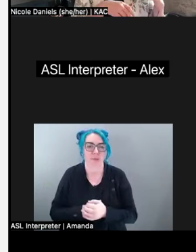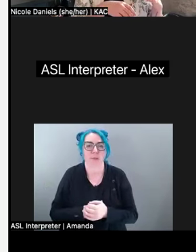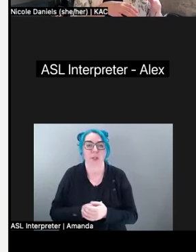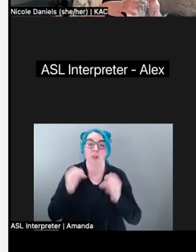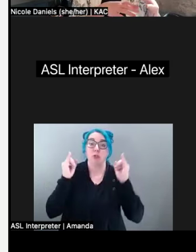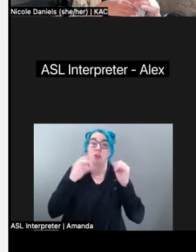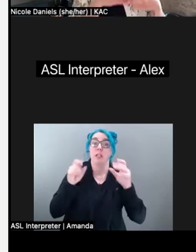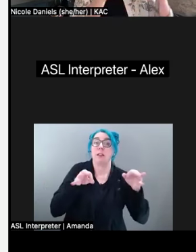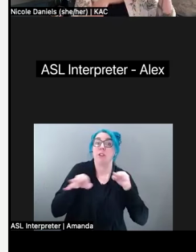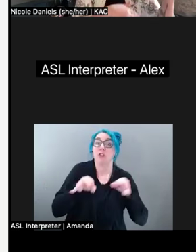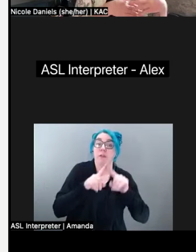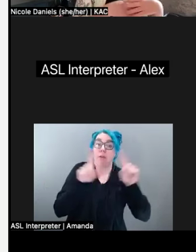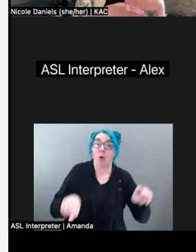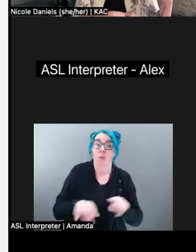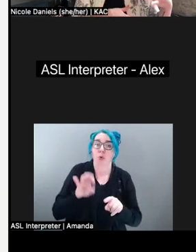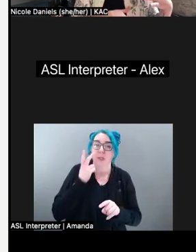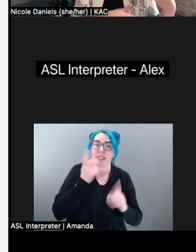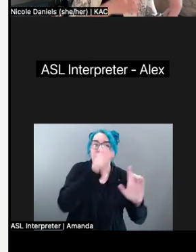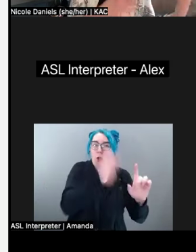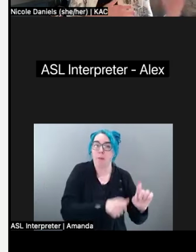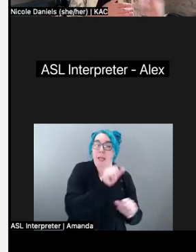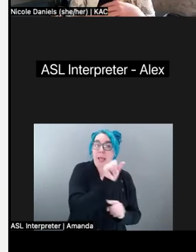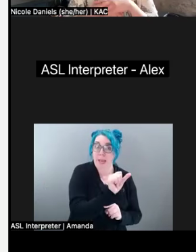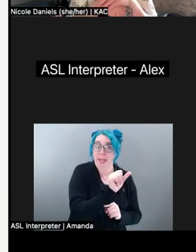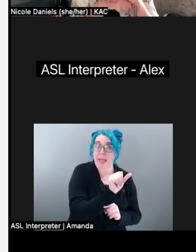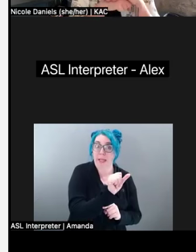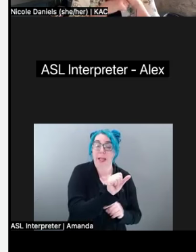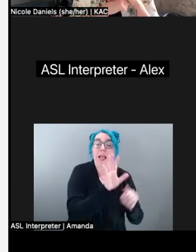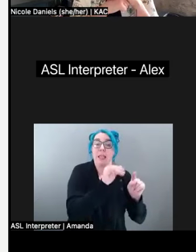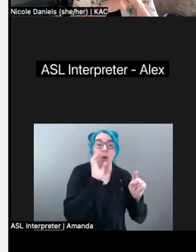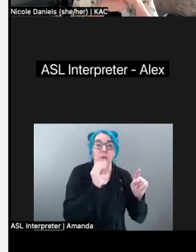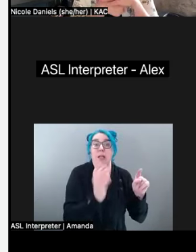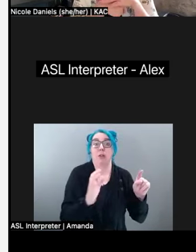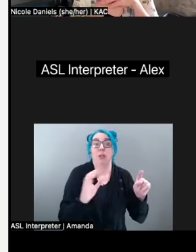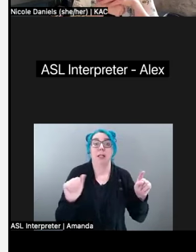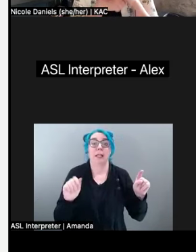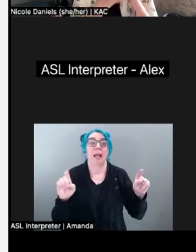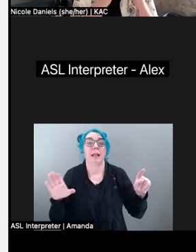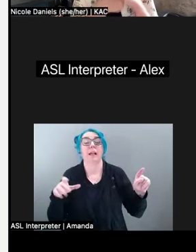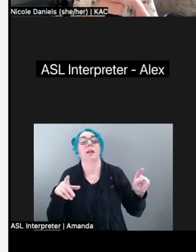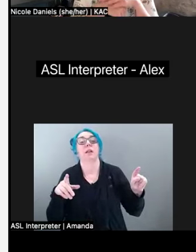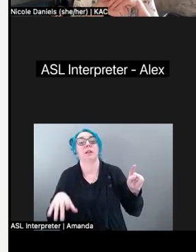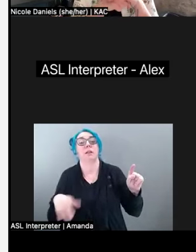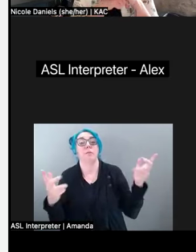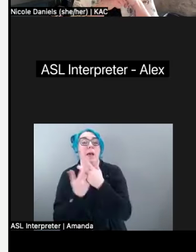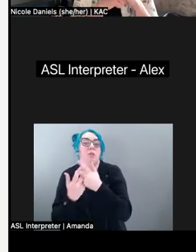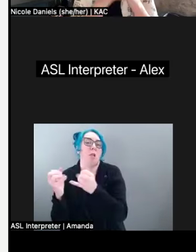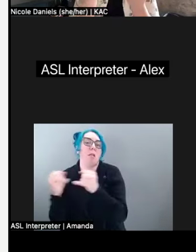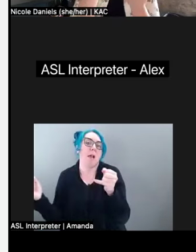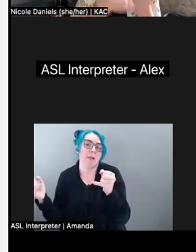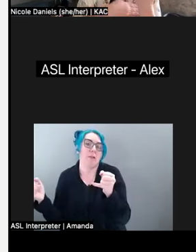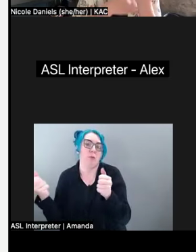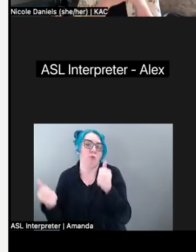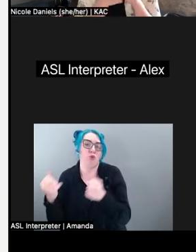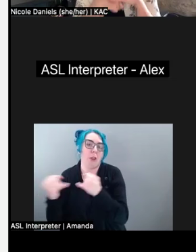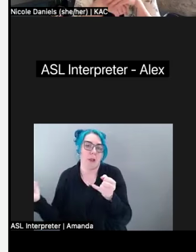show you where you'll find the relevant lines in CADAC. And so you're filling